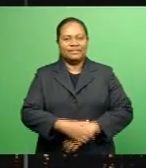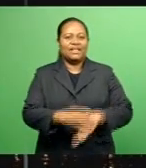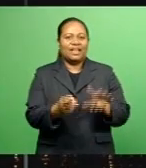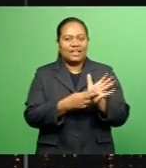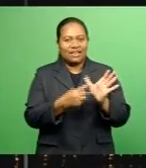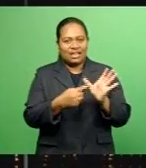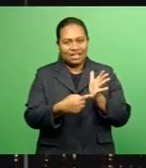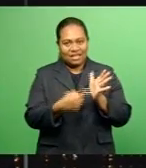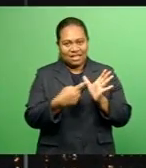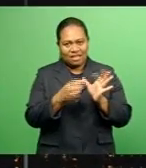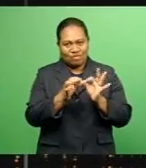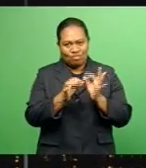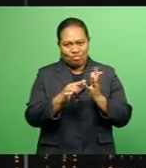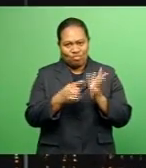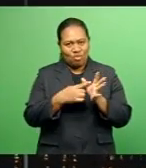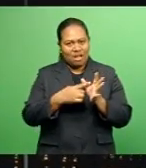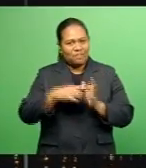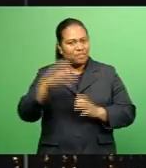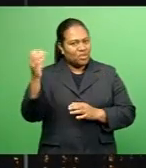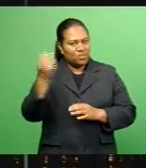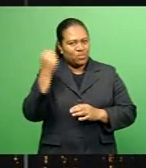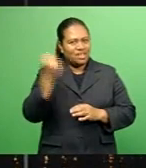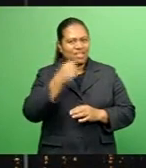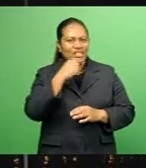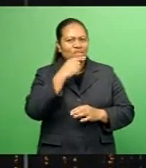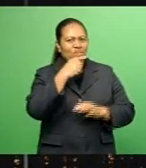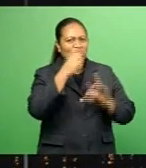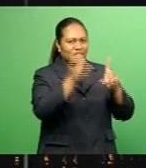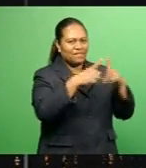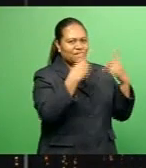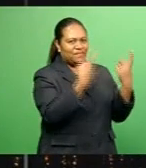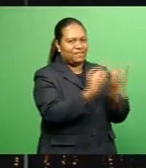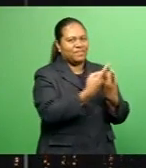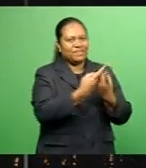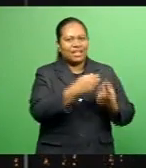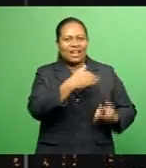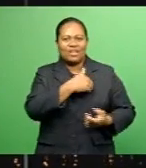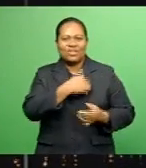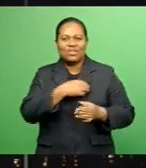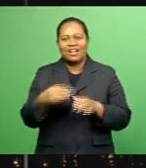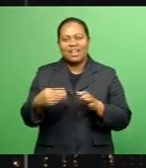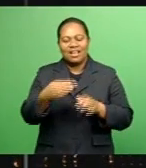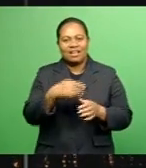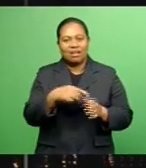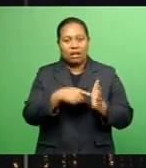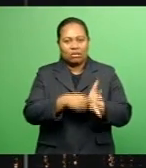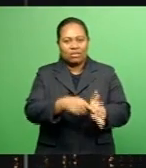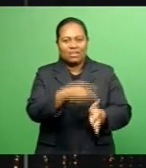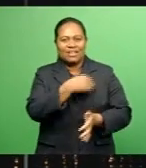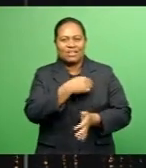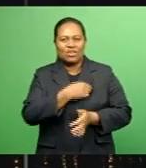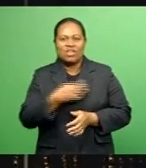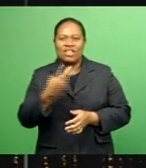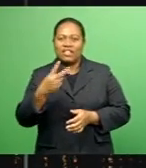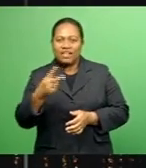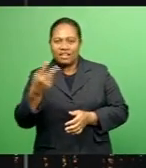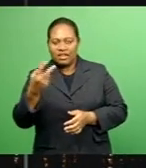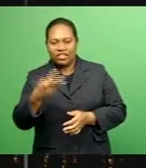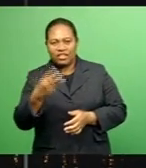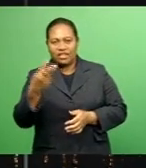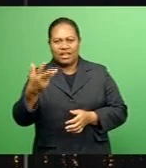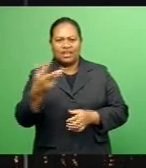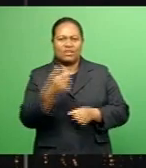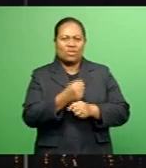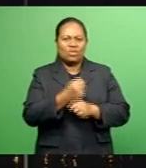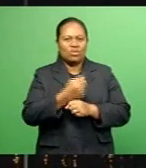Natambua High School has retained its title in the Lotoka Zone Boys Division, scooping 38 gold, 22 silver and